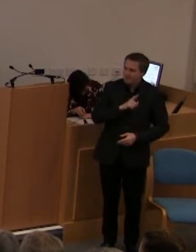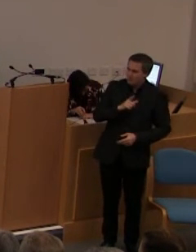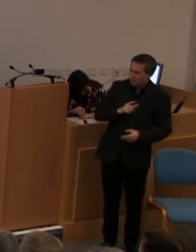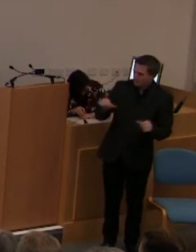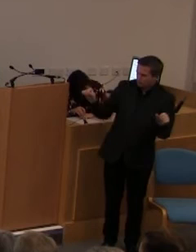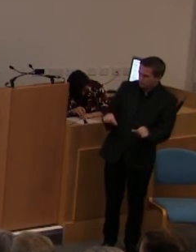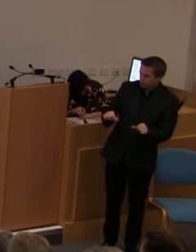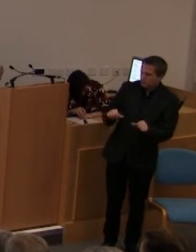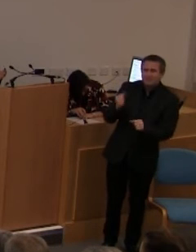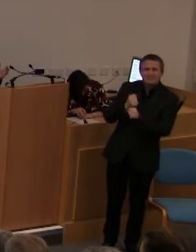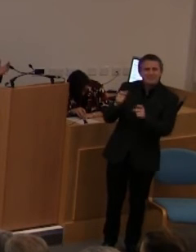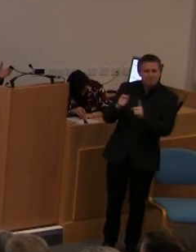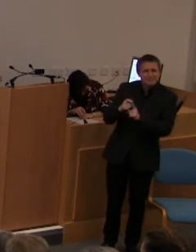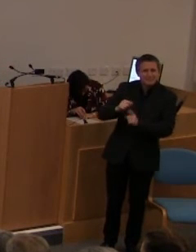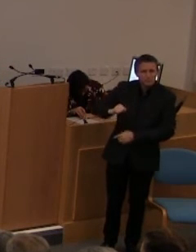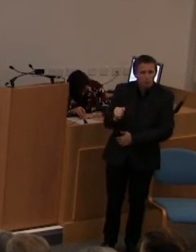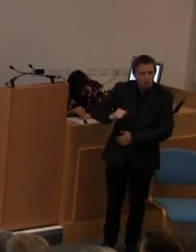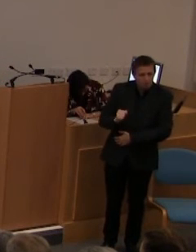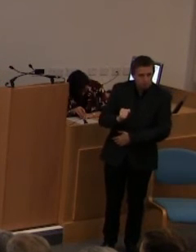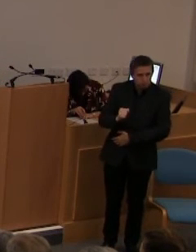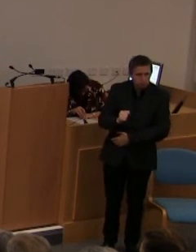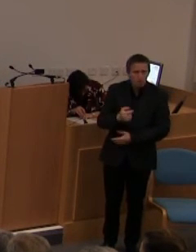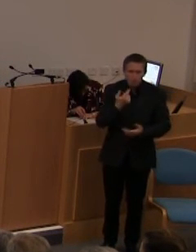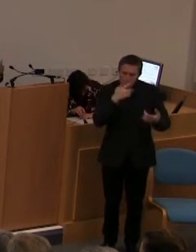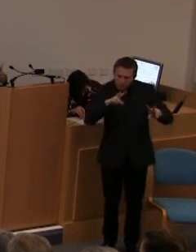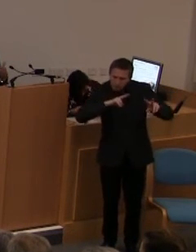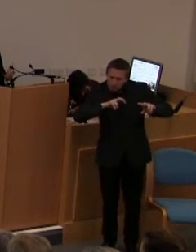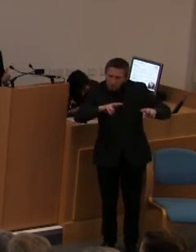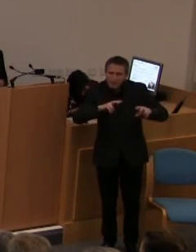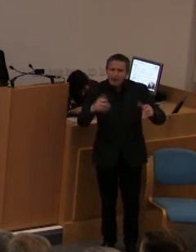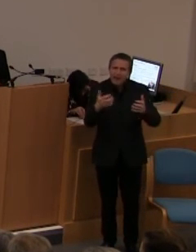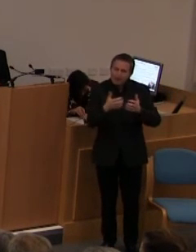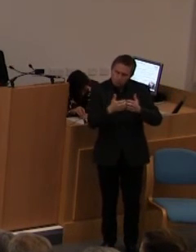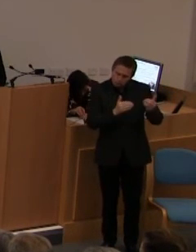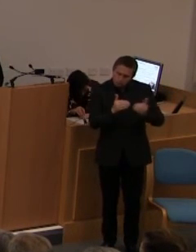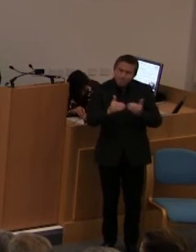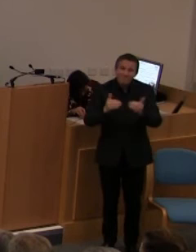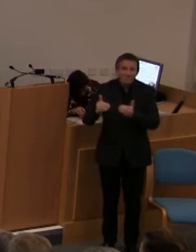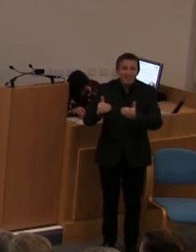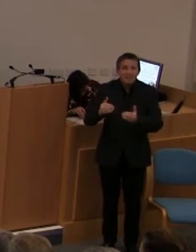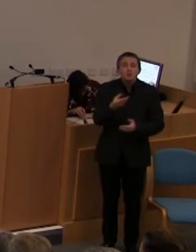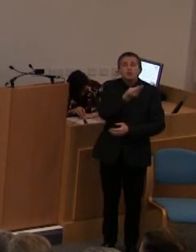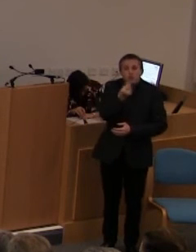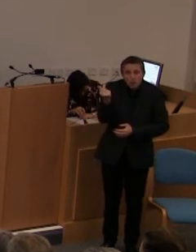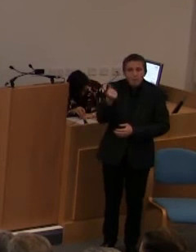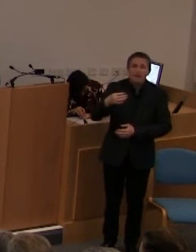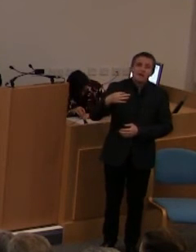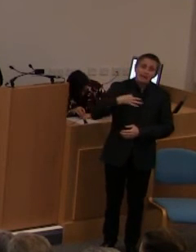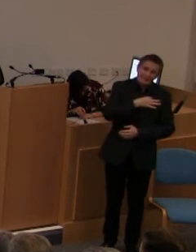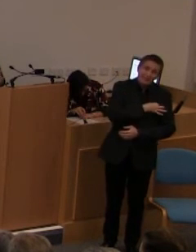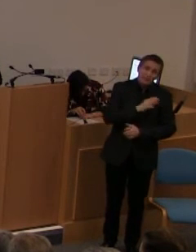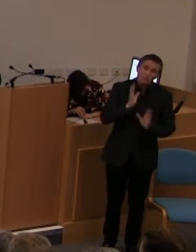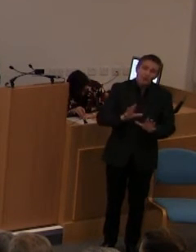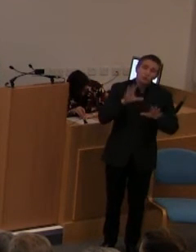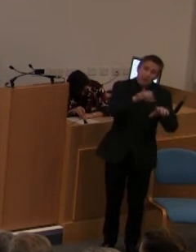of GPs. We described in two of the practices where we were forced to take over the run of these practices.